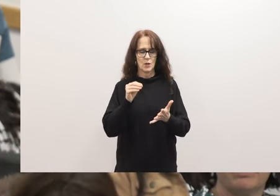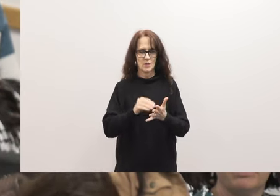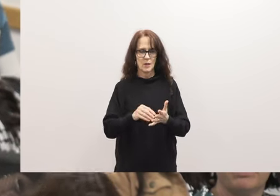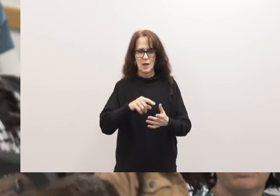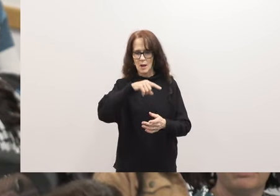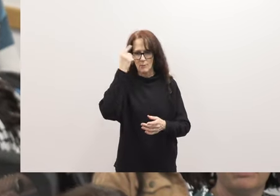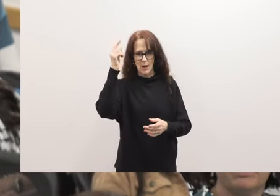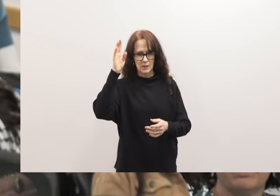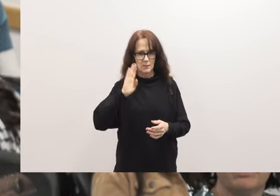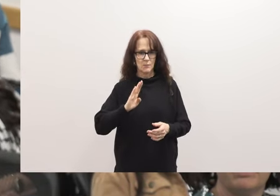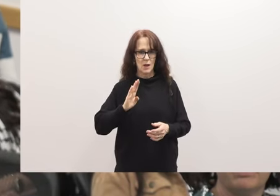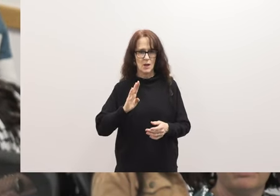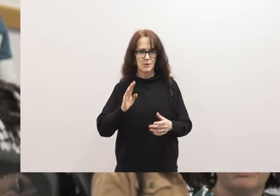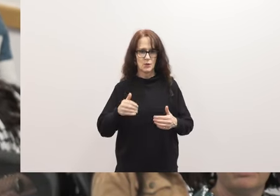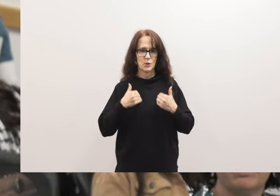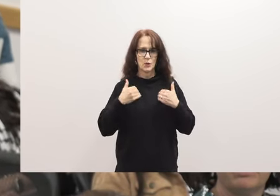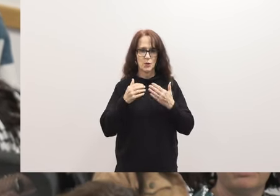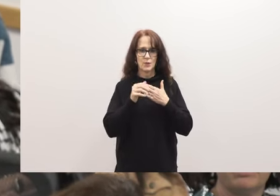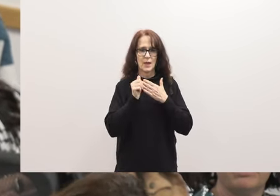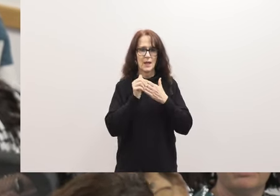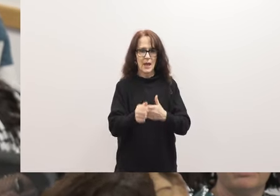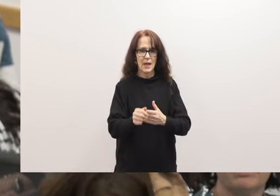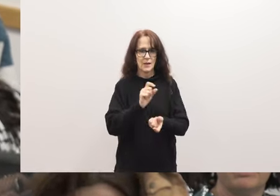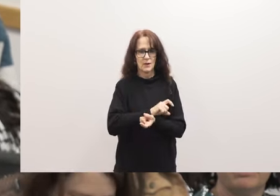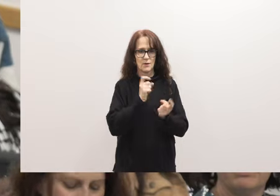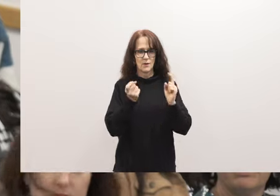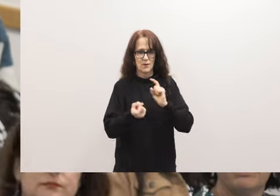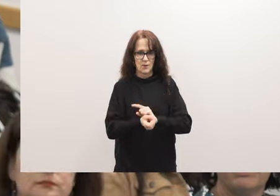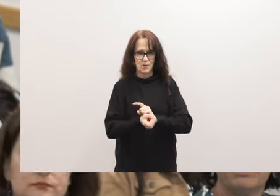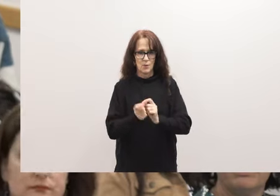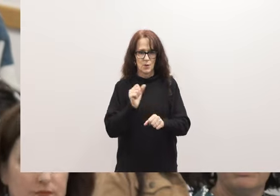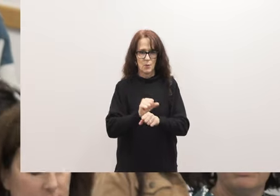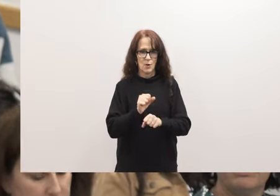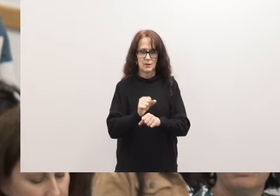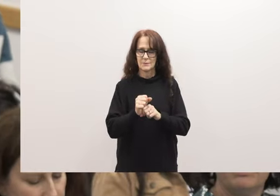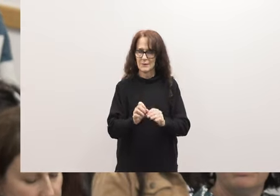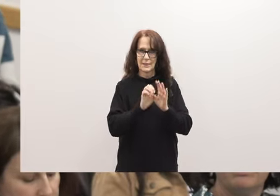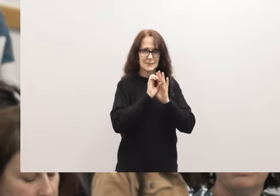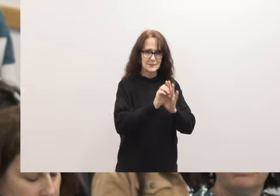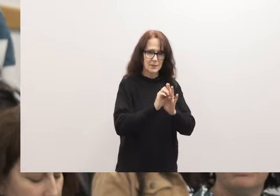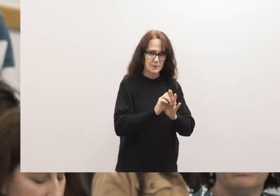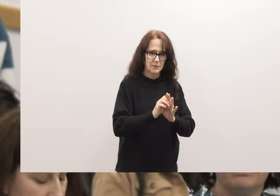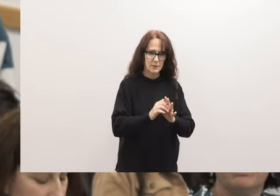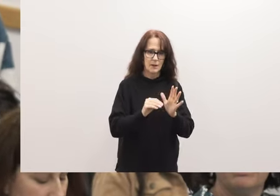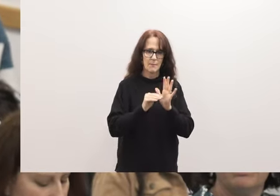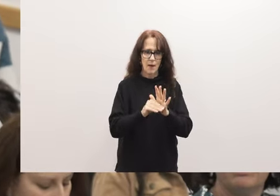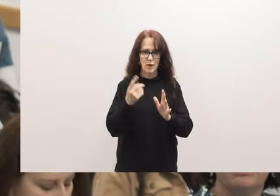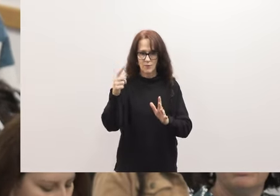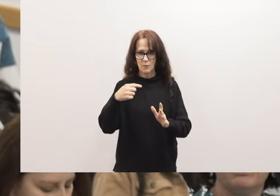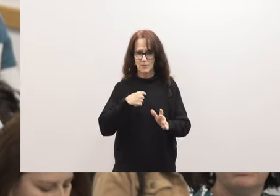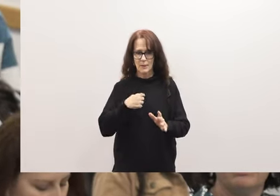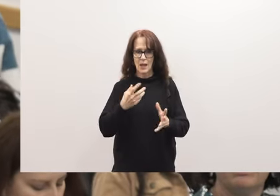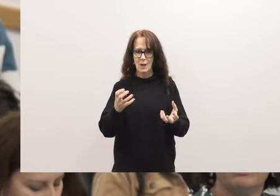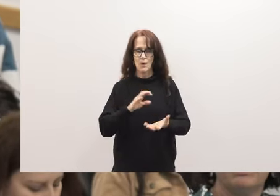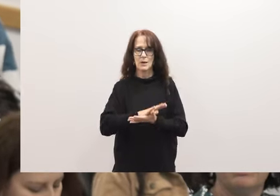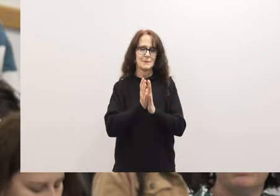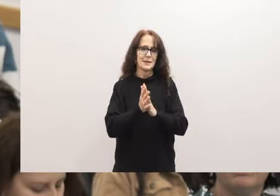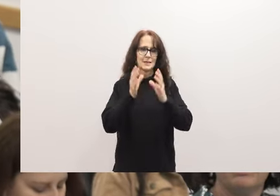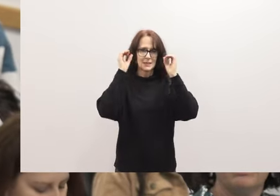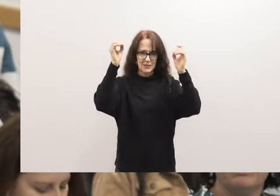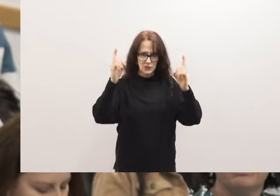youth-led transformational work that has been an exemplar and a model for me and who I strive to be as an educator and as a human